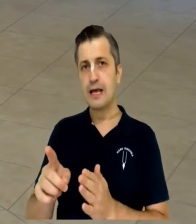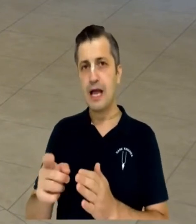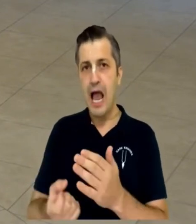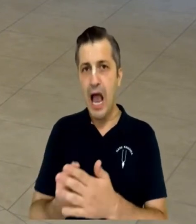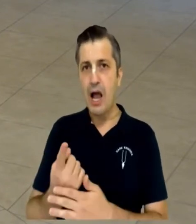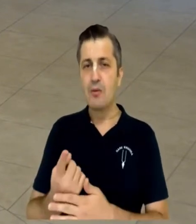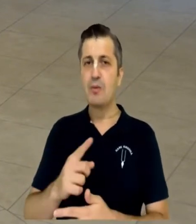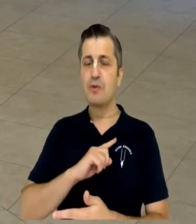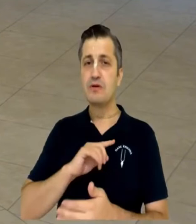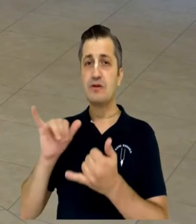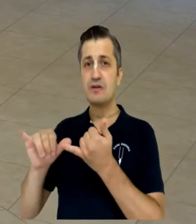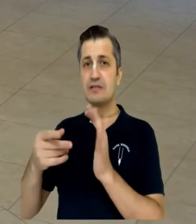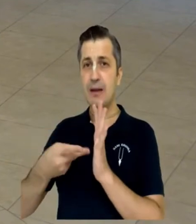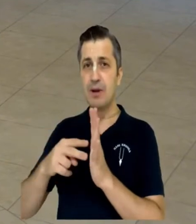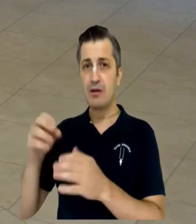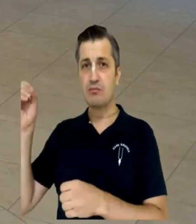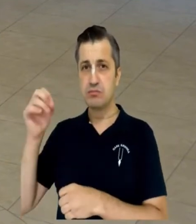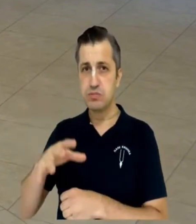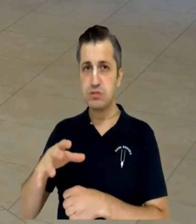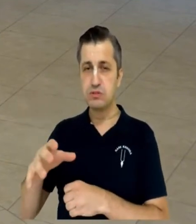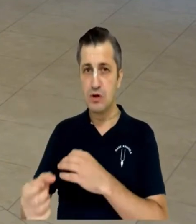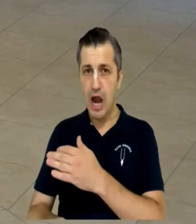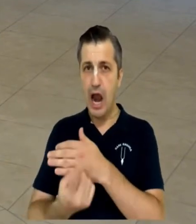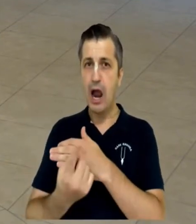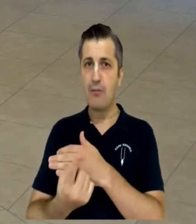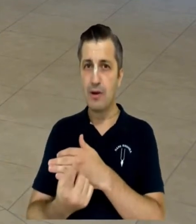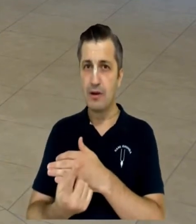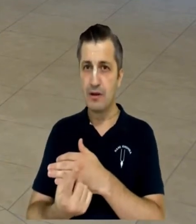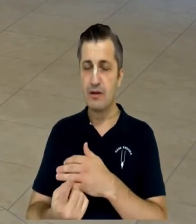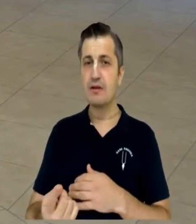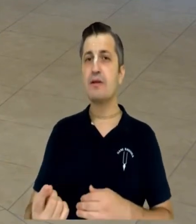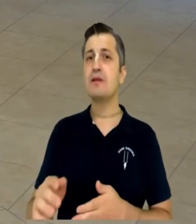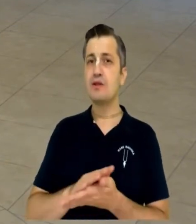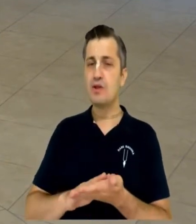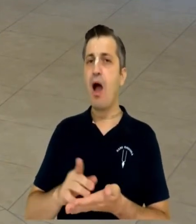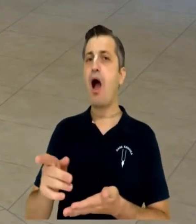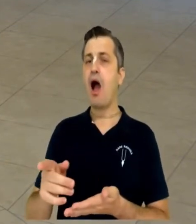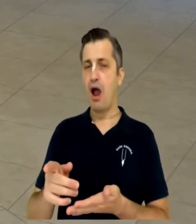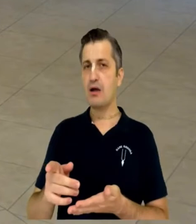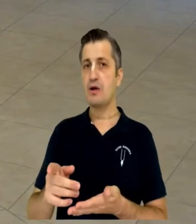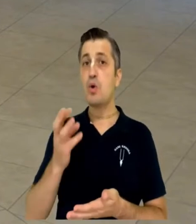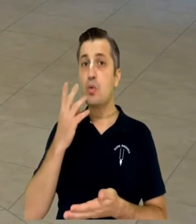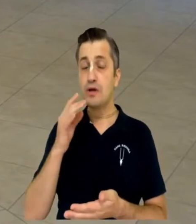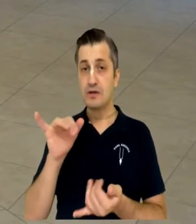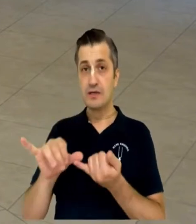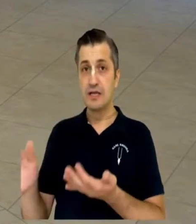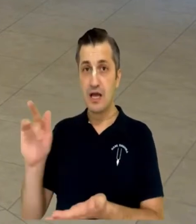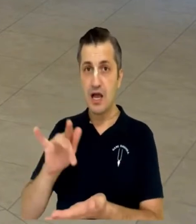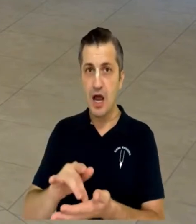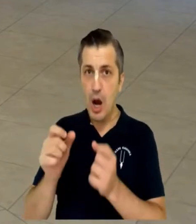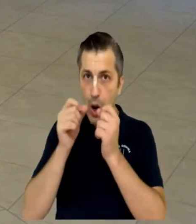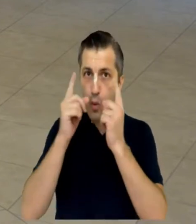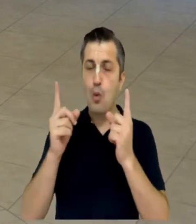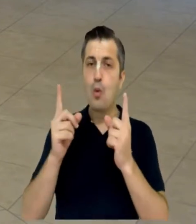not a mistake. It's a mistake by our own definition, but not if we put Krishna into the center. So I would like to leave you with one